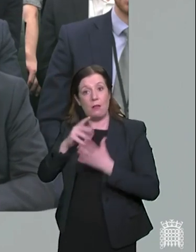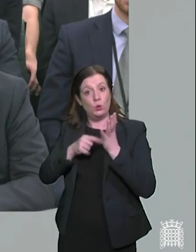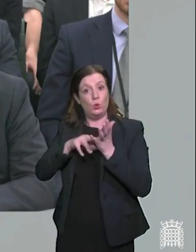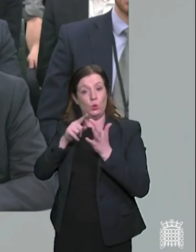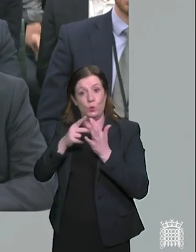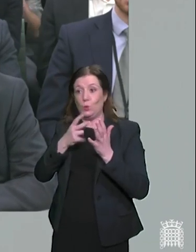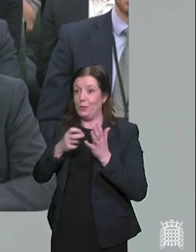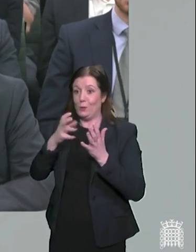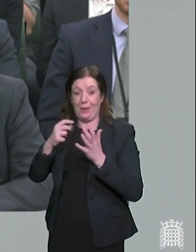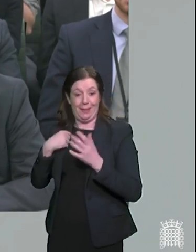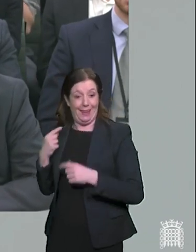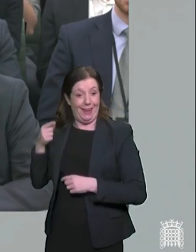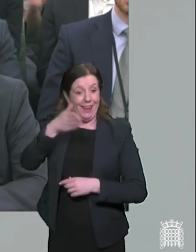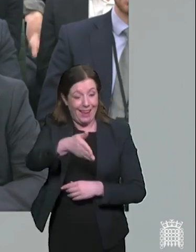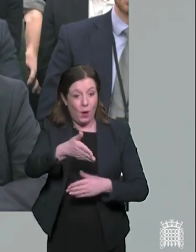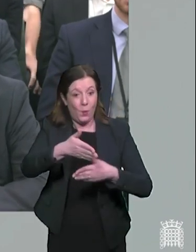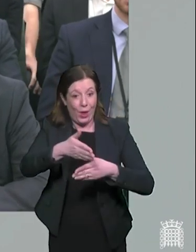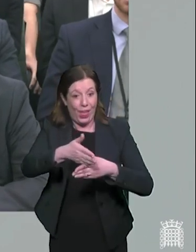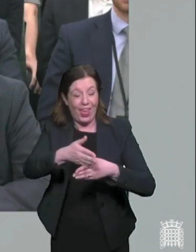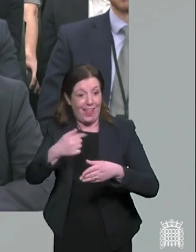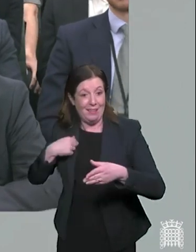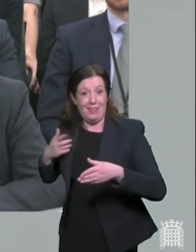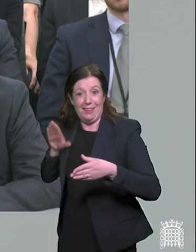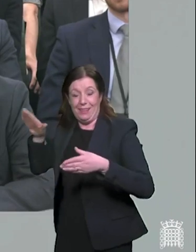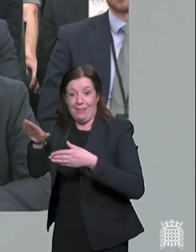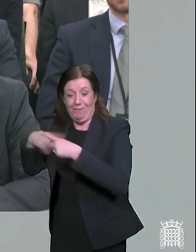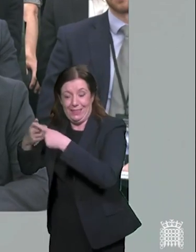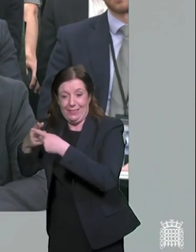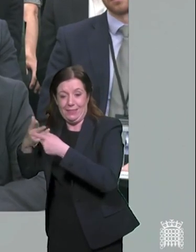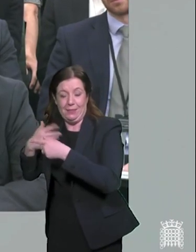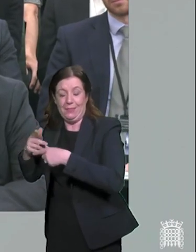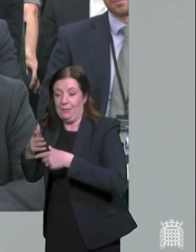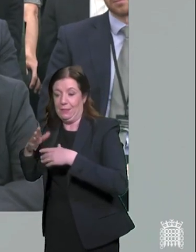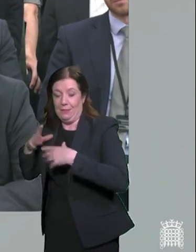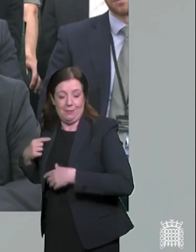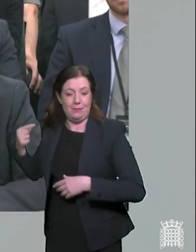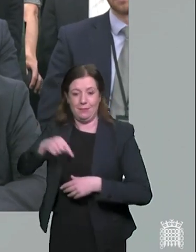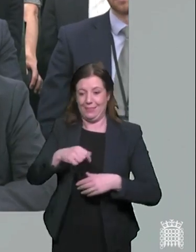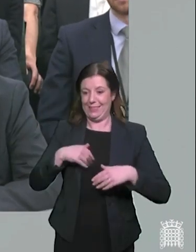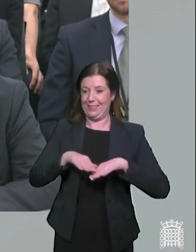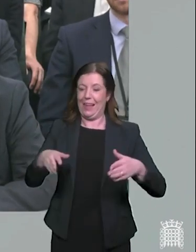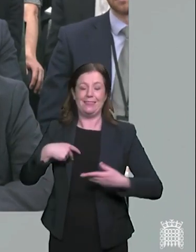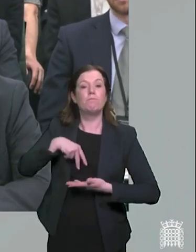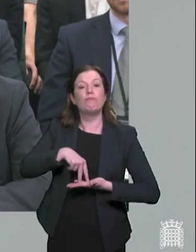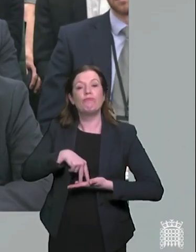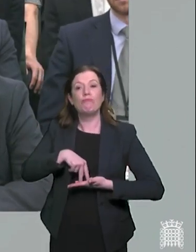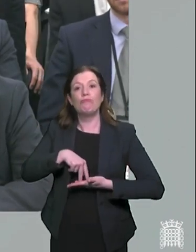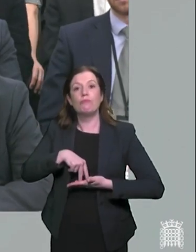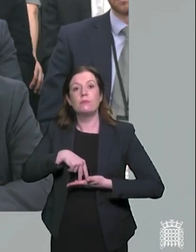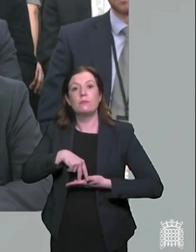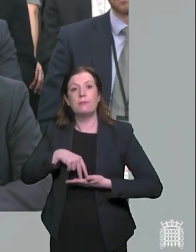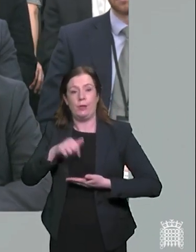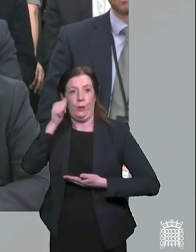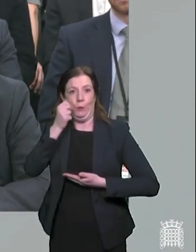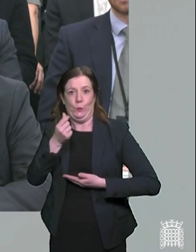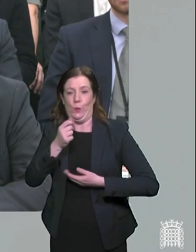into the cabinet room where I worked after getting back from a long external visit. I stood at my desk briefly before another COVID